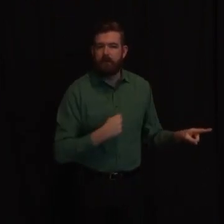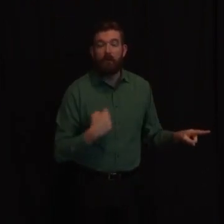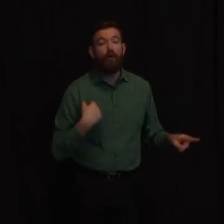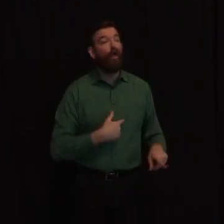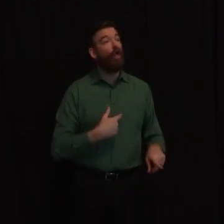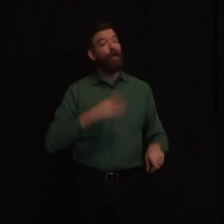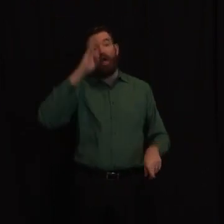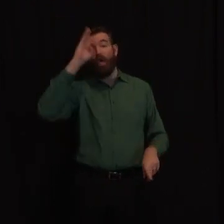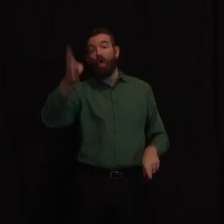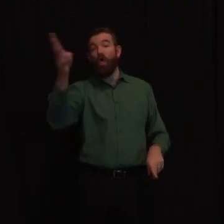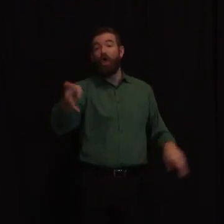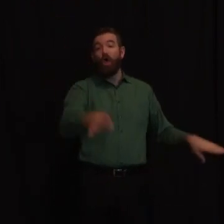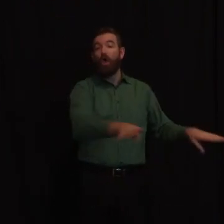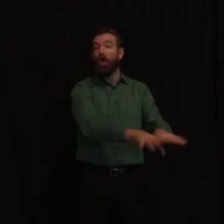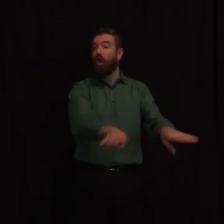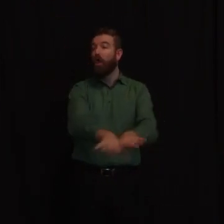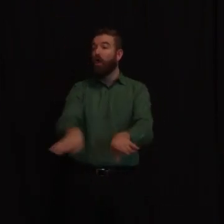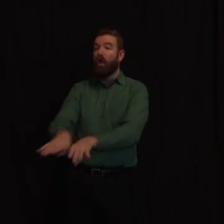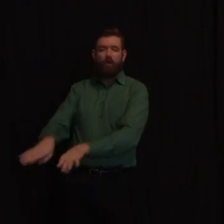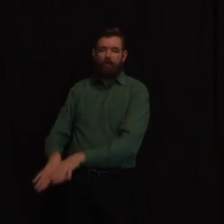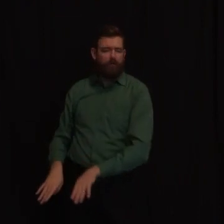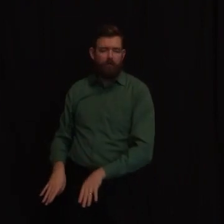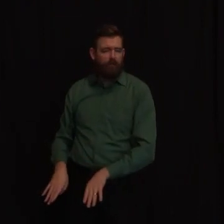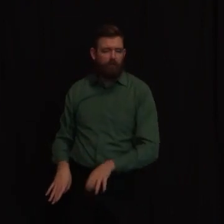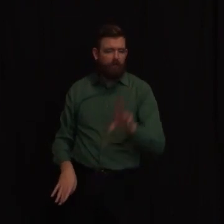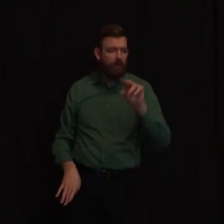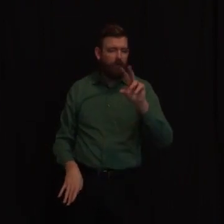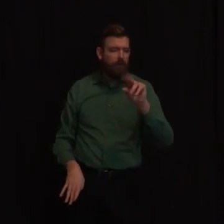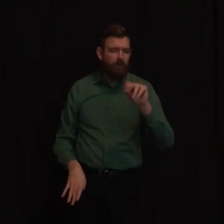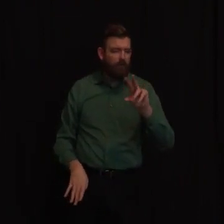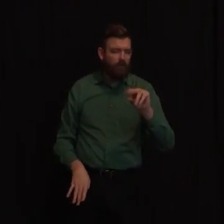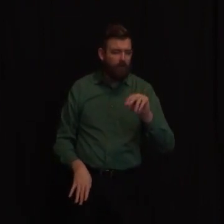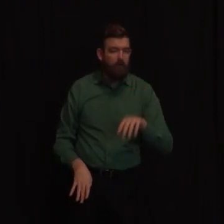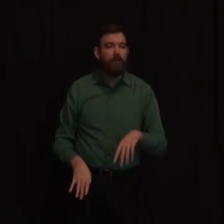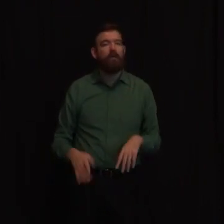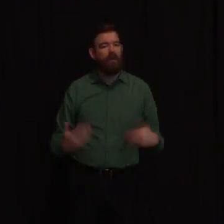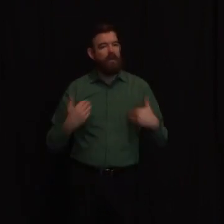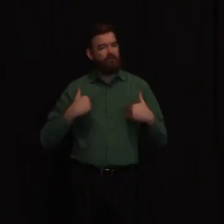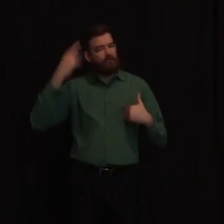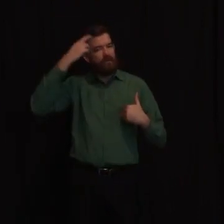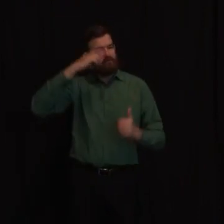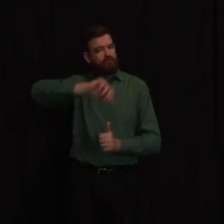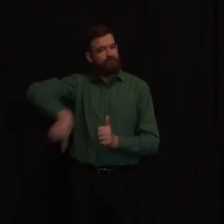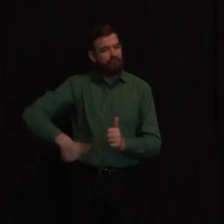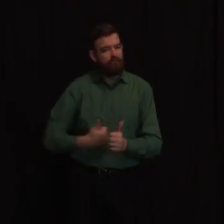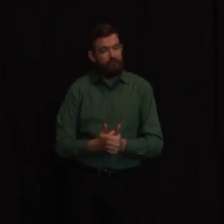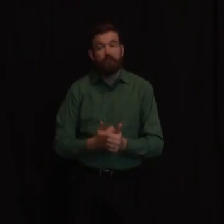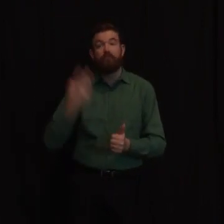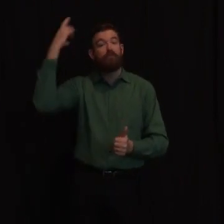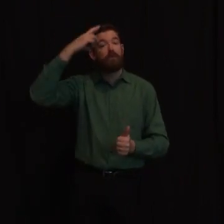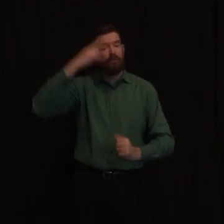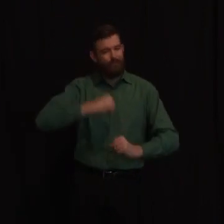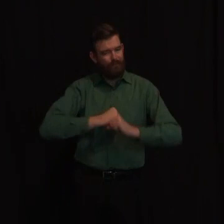would we make you not go to a park if we didn't think we weren't trying to protect the general public health of the state? It makes no